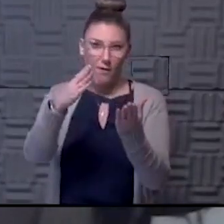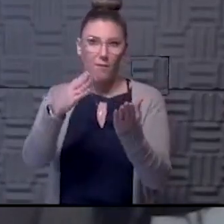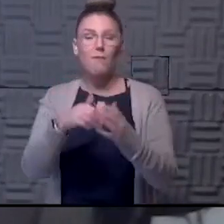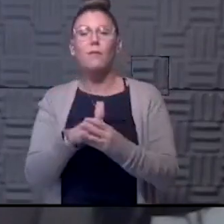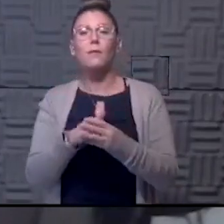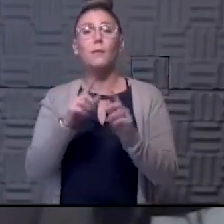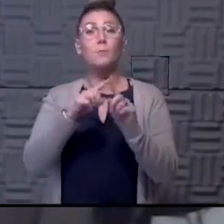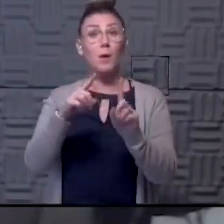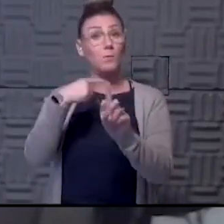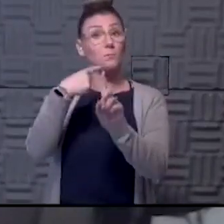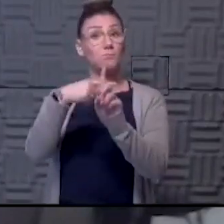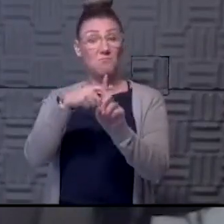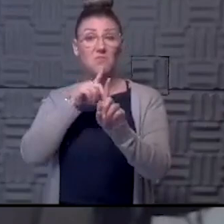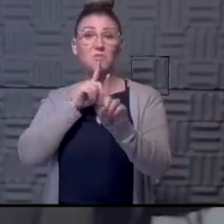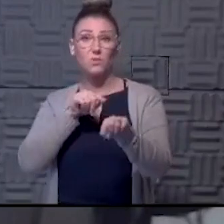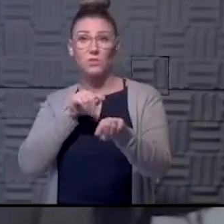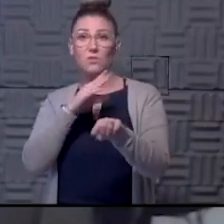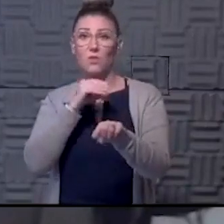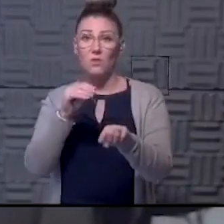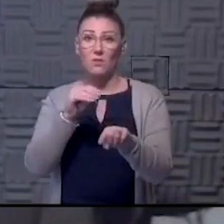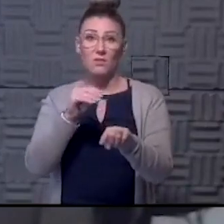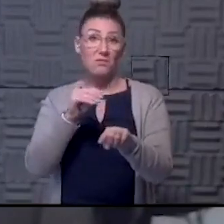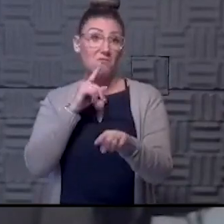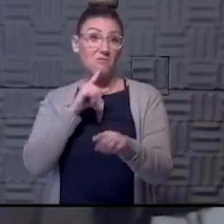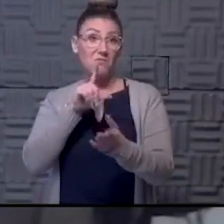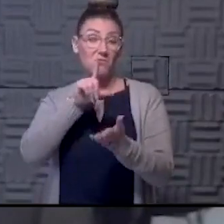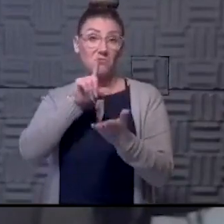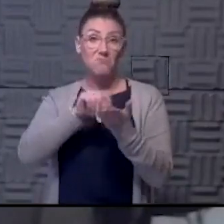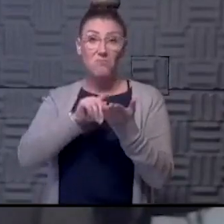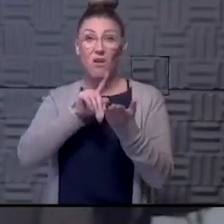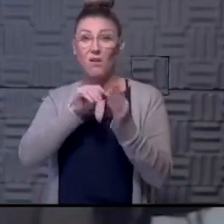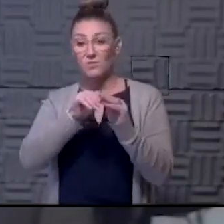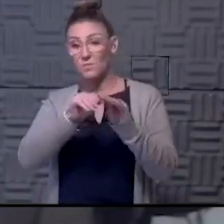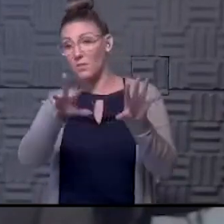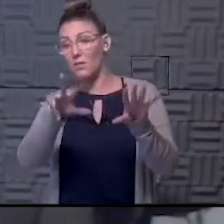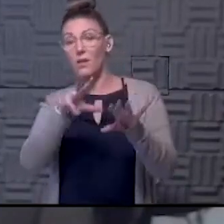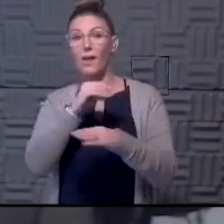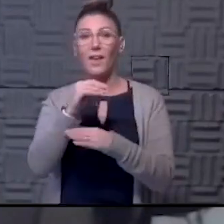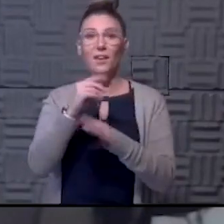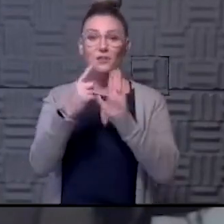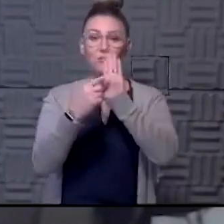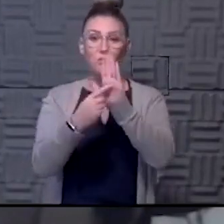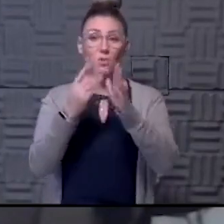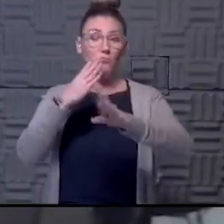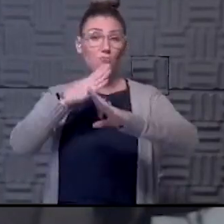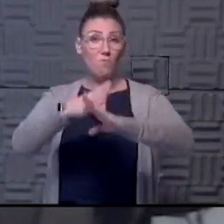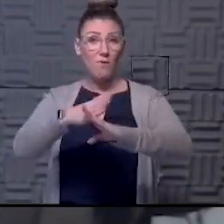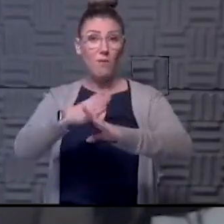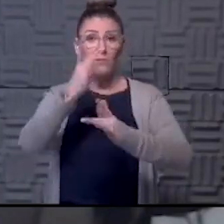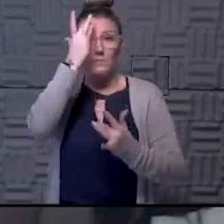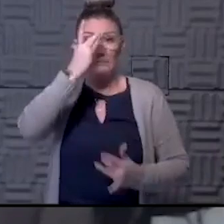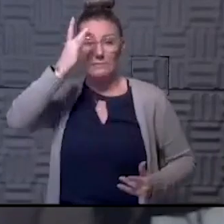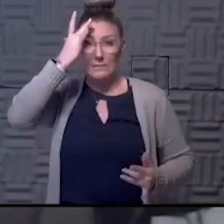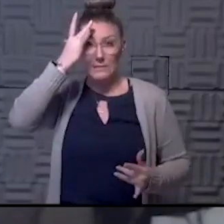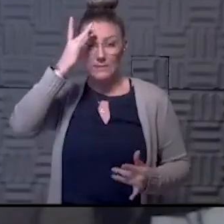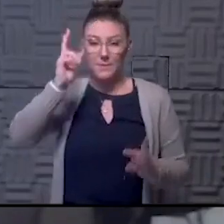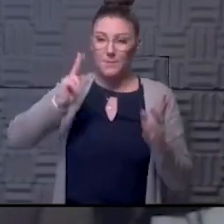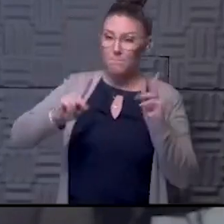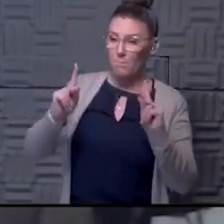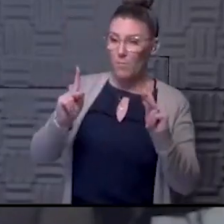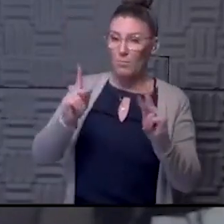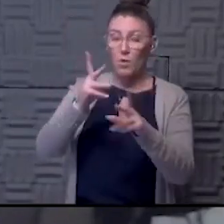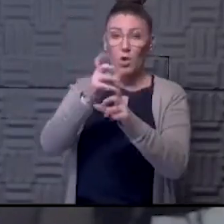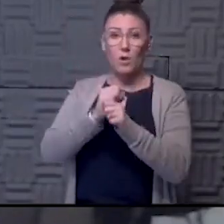was a positive result in the press release. They did show that they were able to prevent disease. People that got